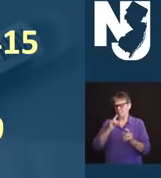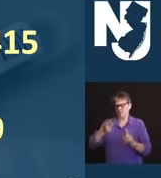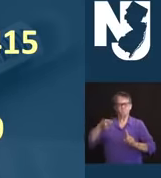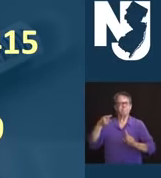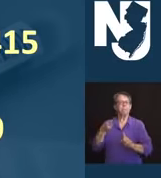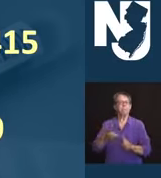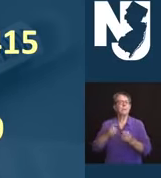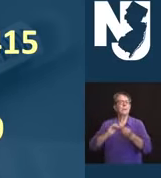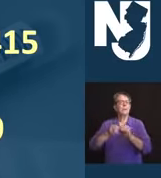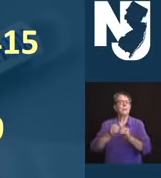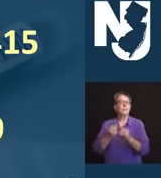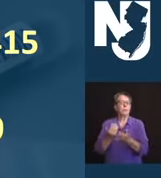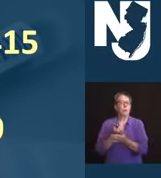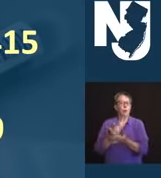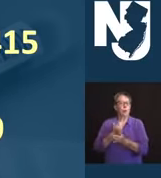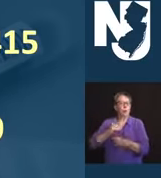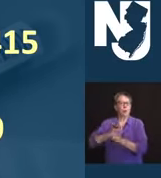total is now